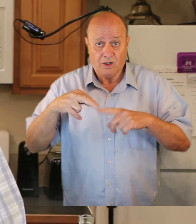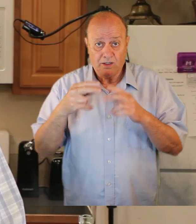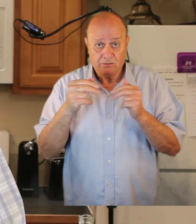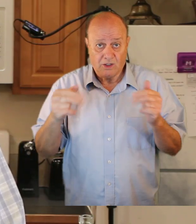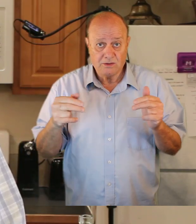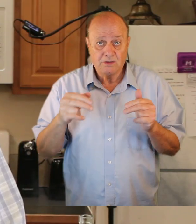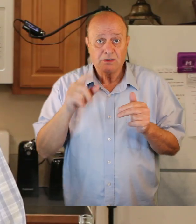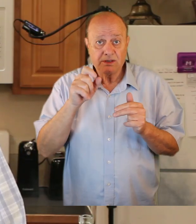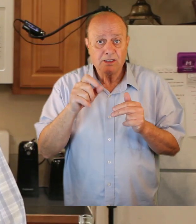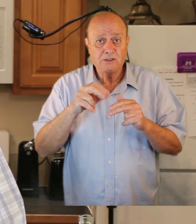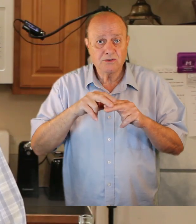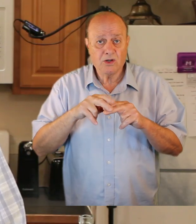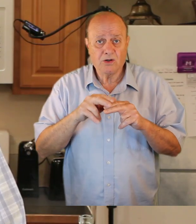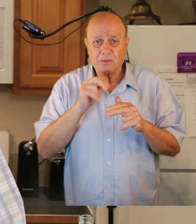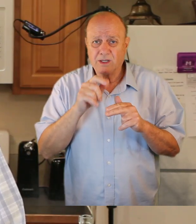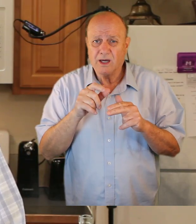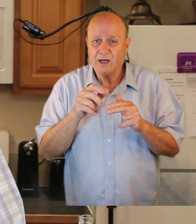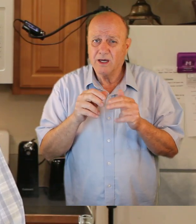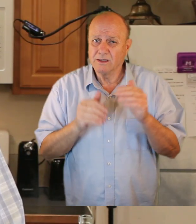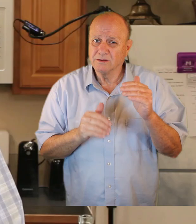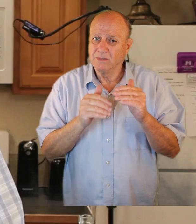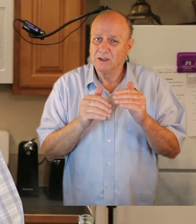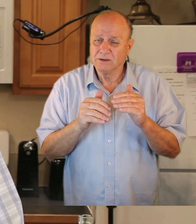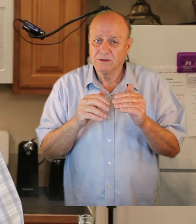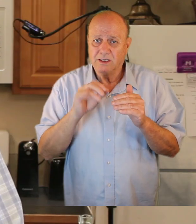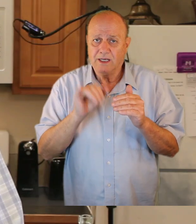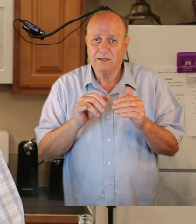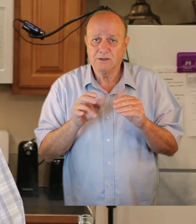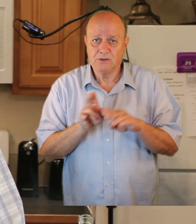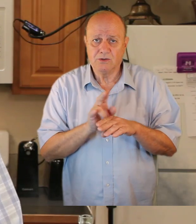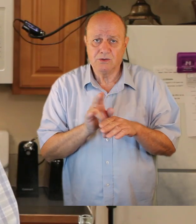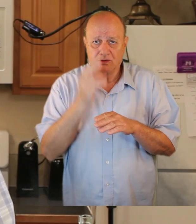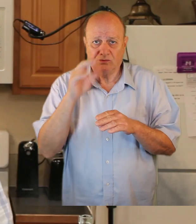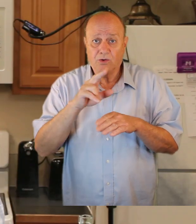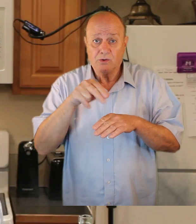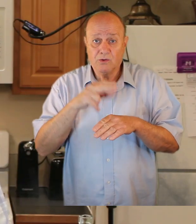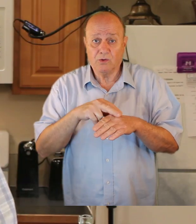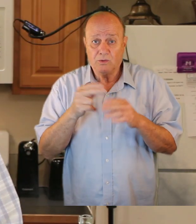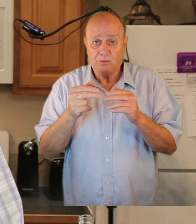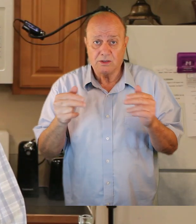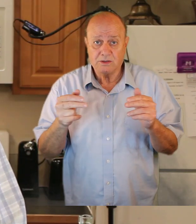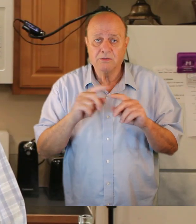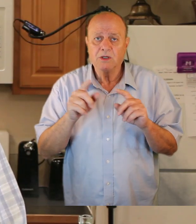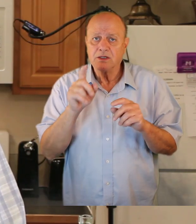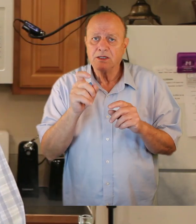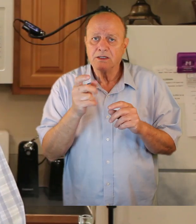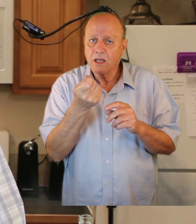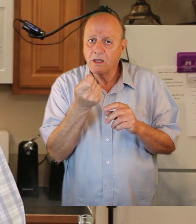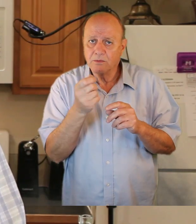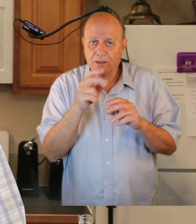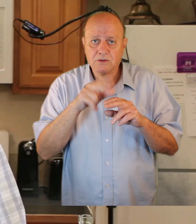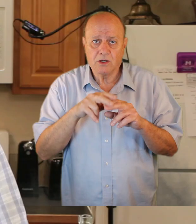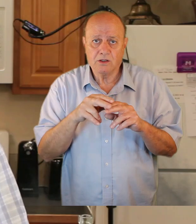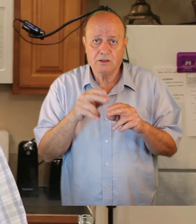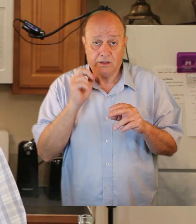not near as much salt as you would use for a typical wheat pasta that you might use every day. But it still does need a little bit of